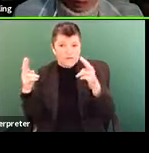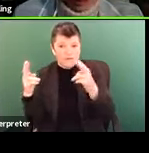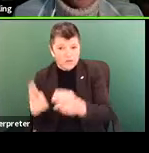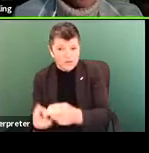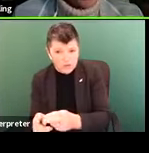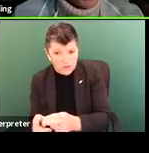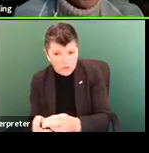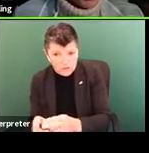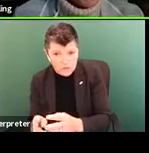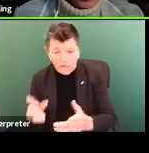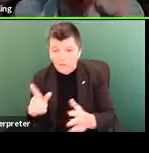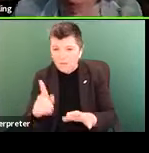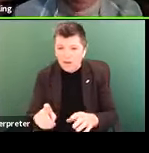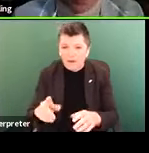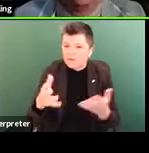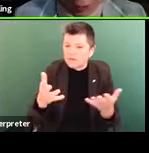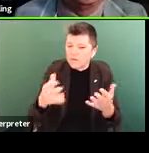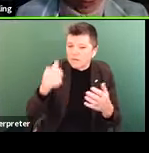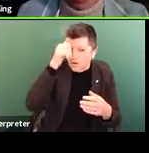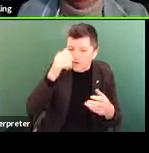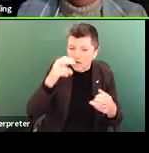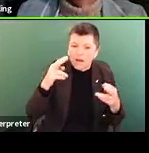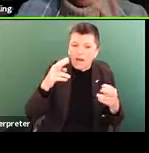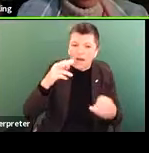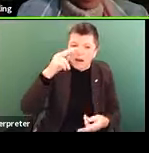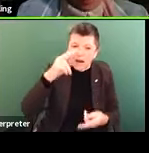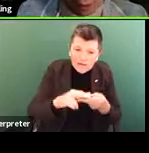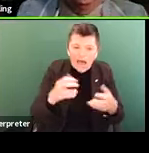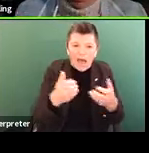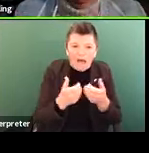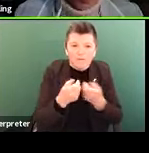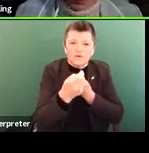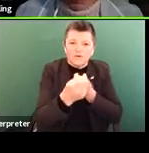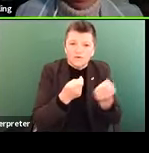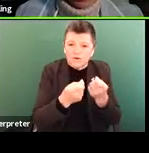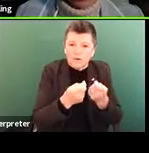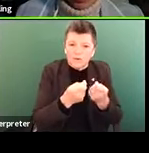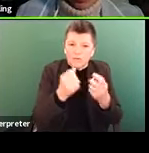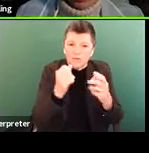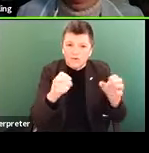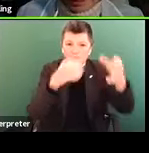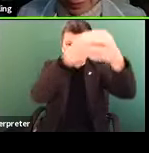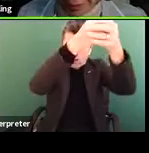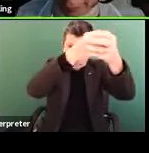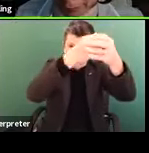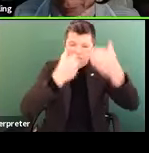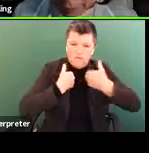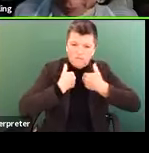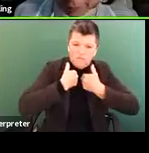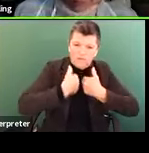to control the top rich, the wealth